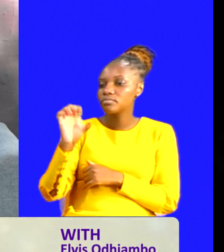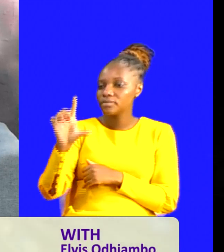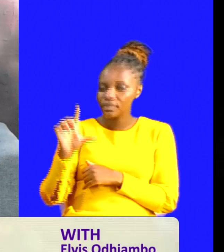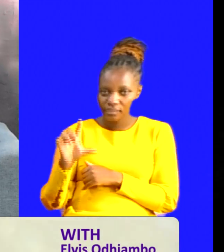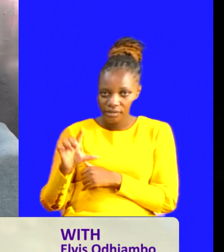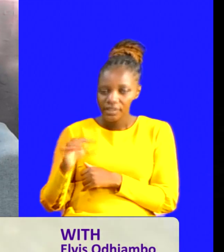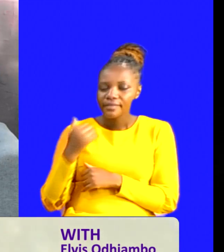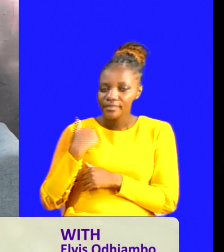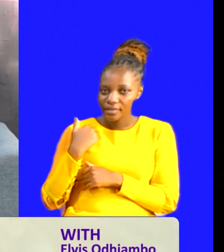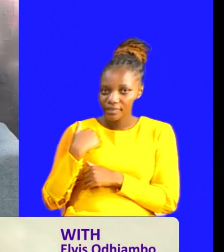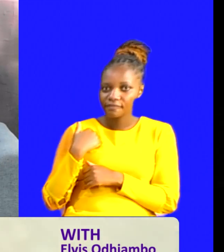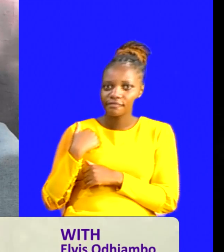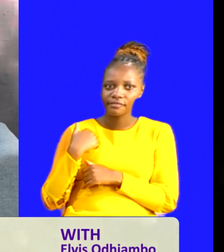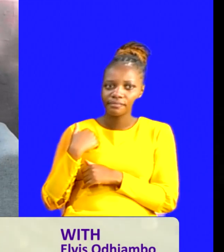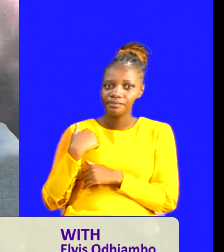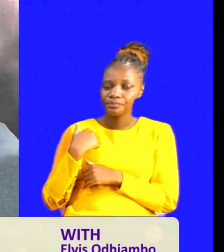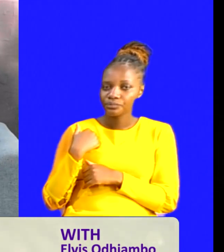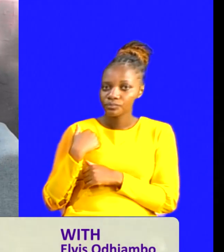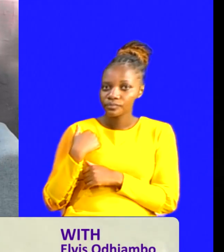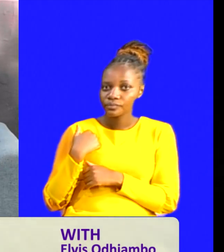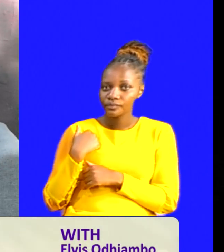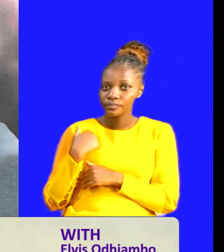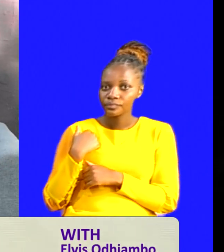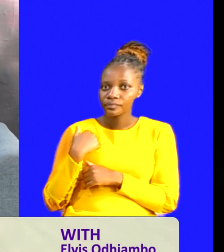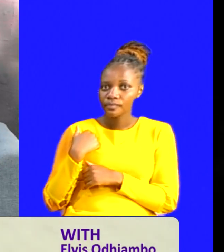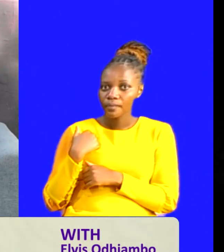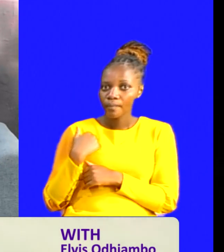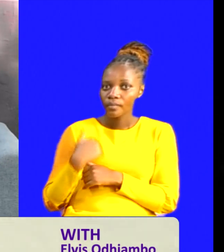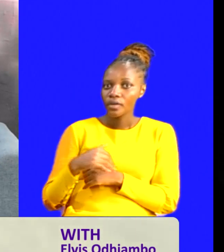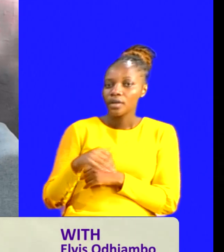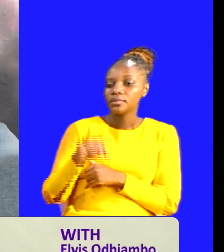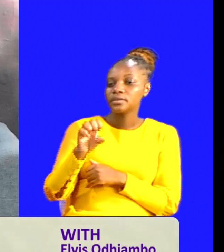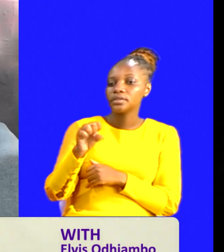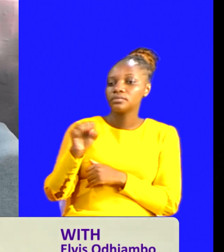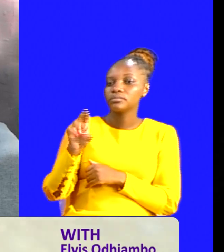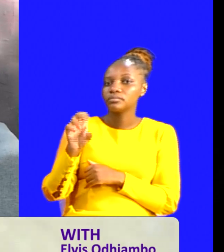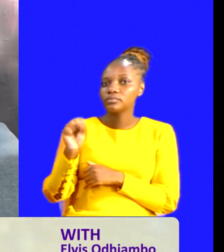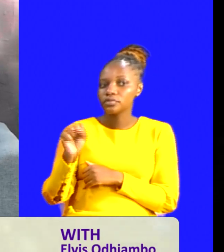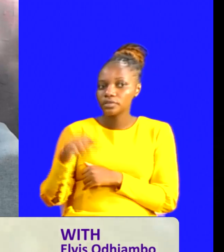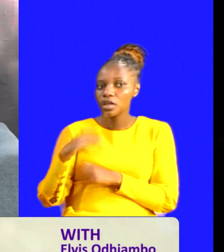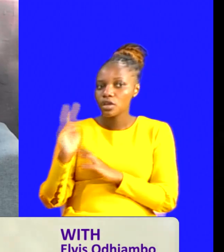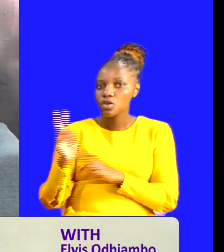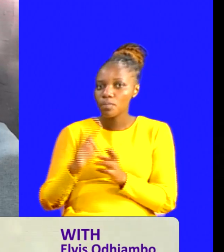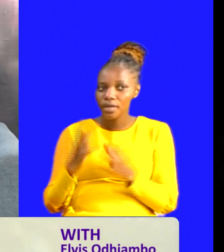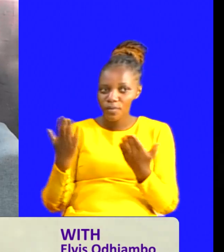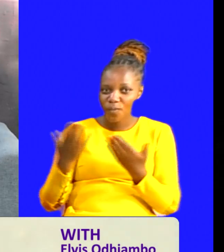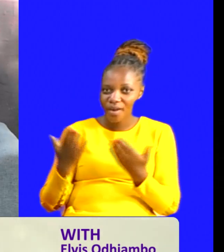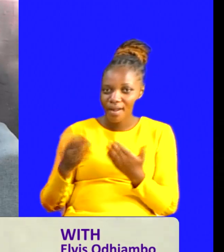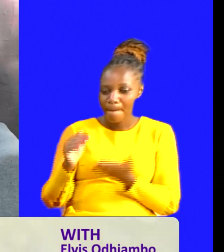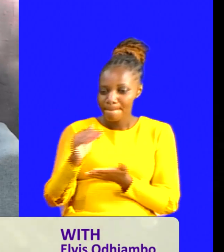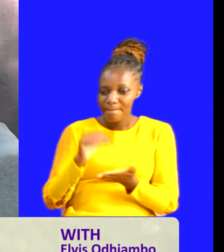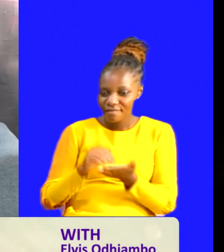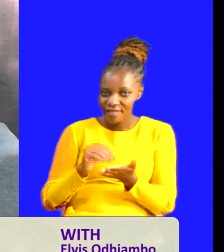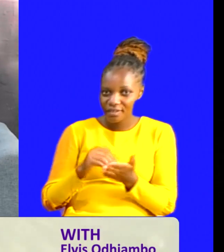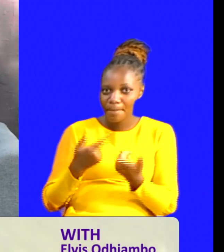of dynamic that we've not seen before, because Gabriel Jesus most of the time tumemzoea akicheza pale katikati. This time round he